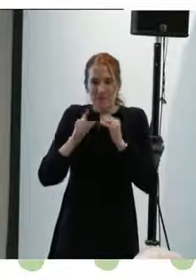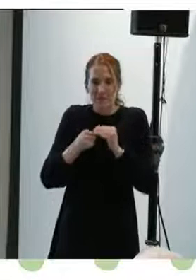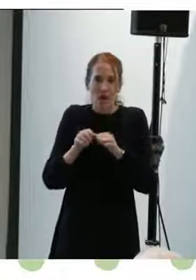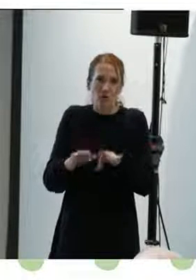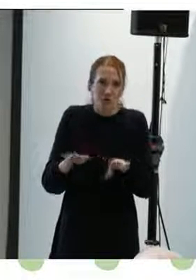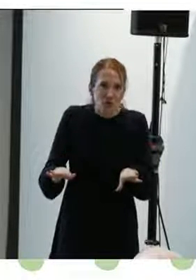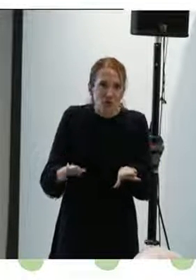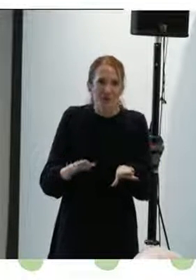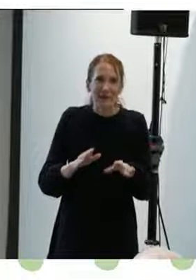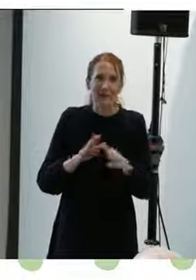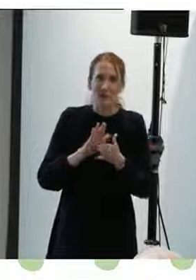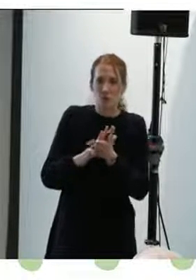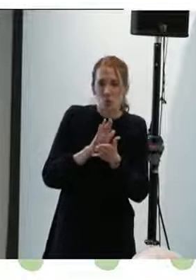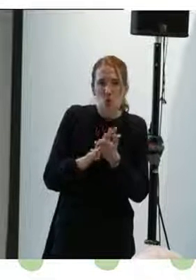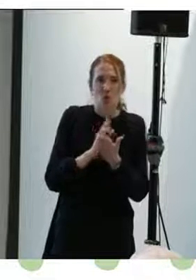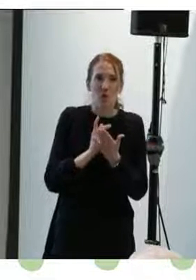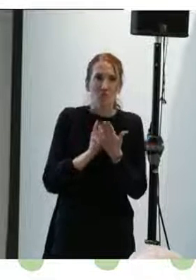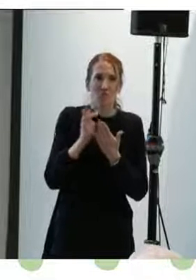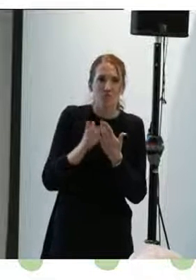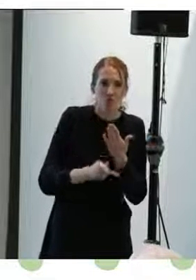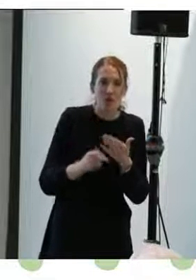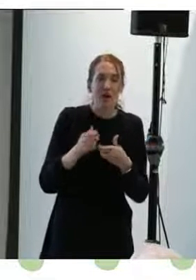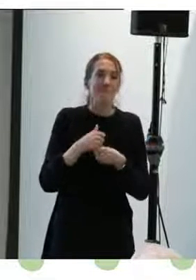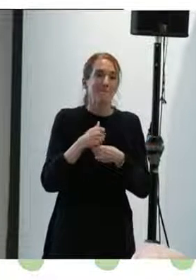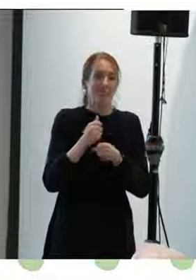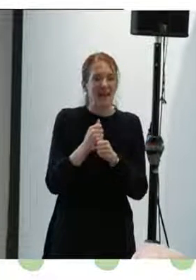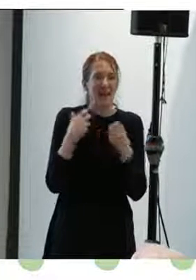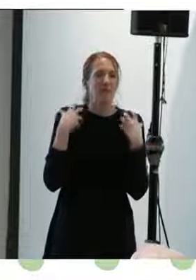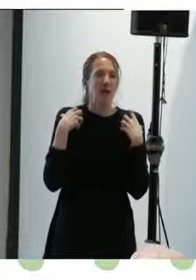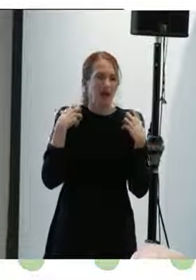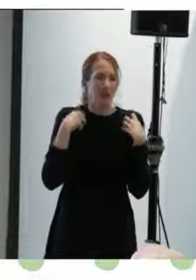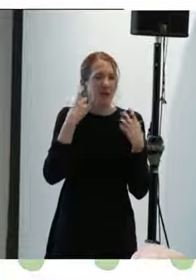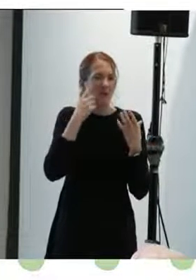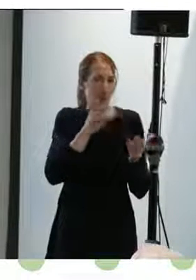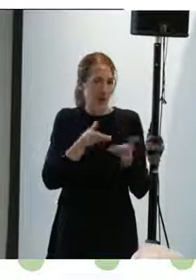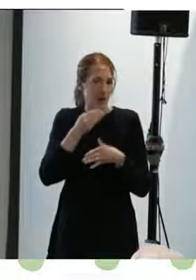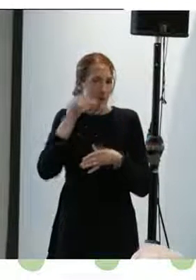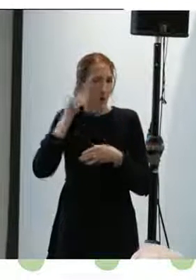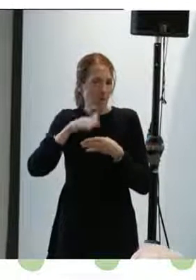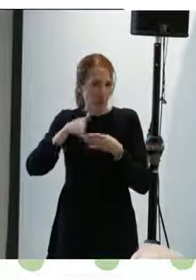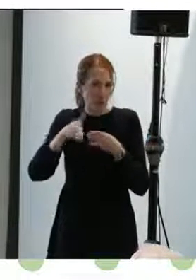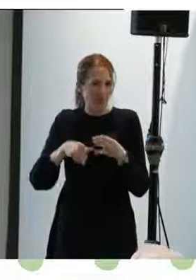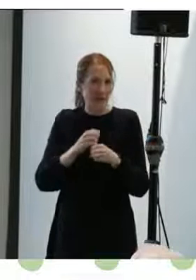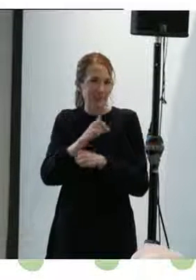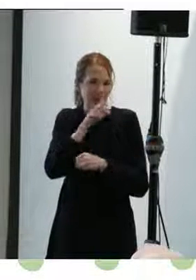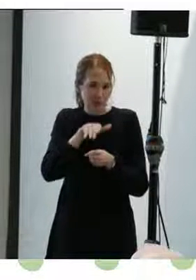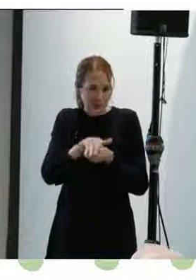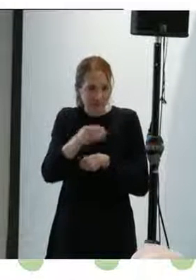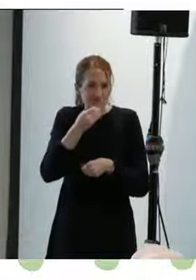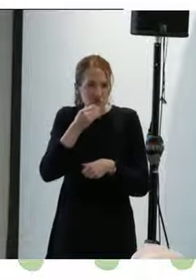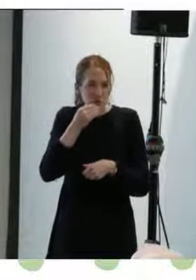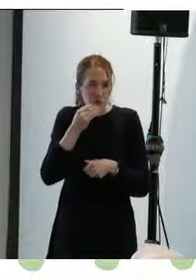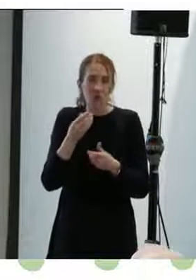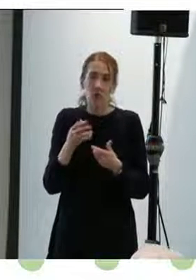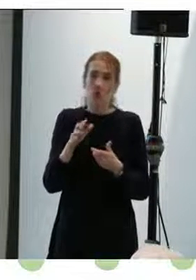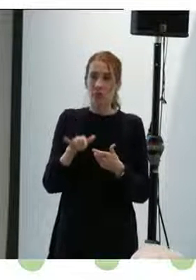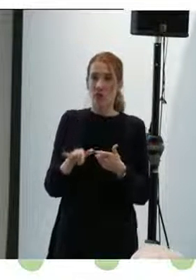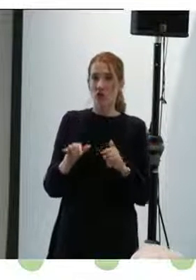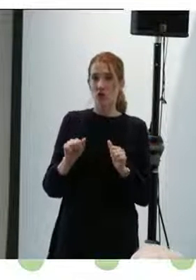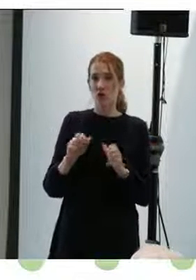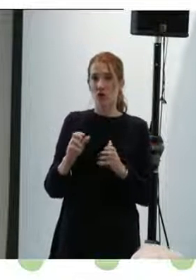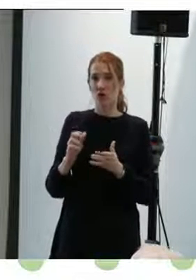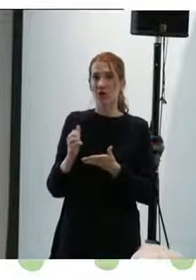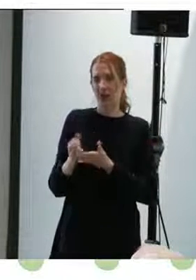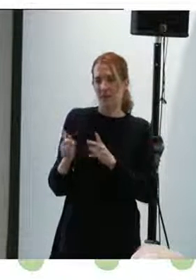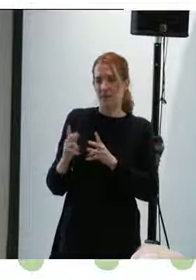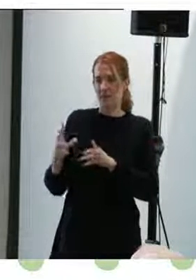school, programs like making backpacks so kids don't go hungry over the weekend. Like that was a place where people might get engaged in collective action, but not